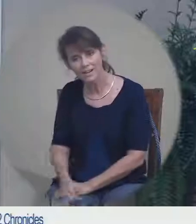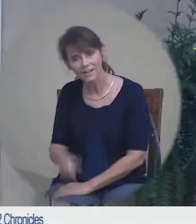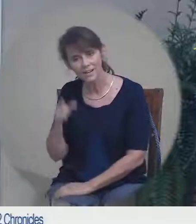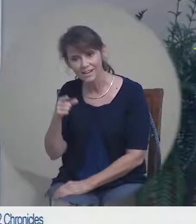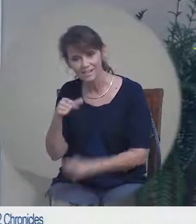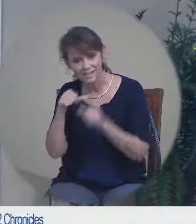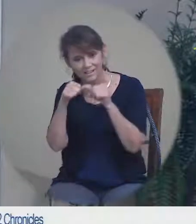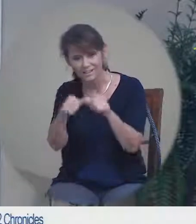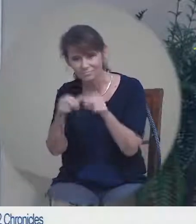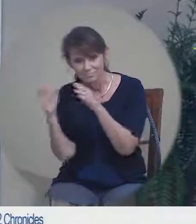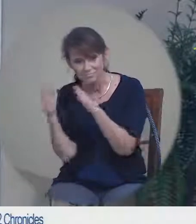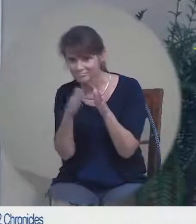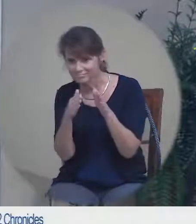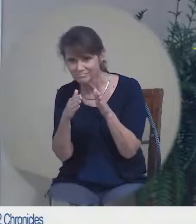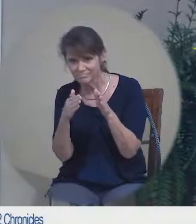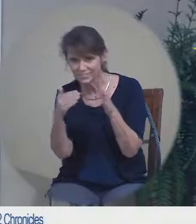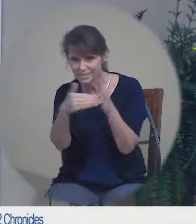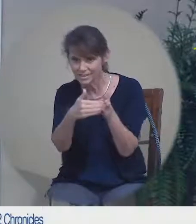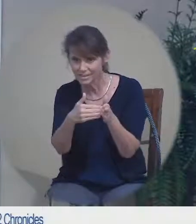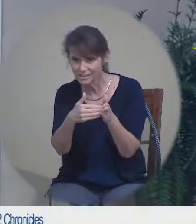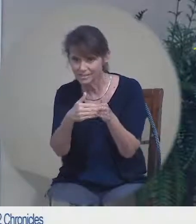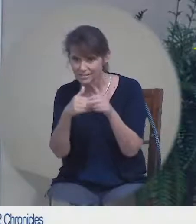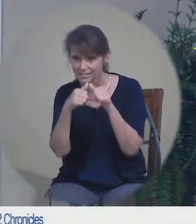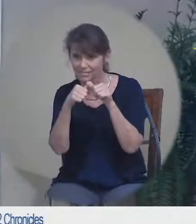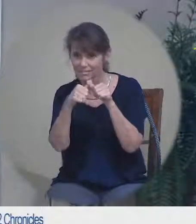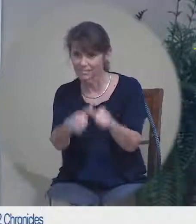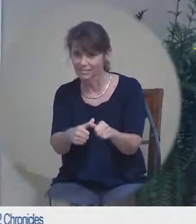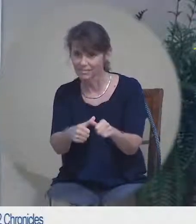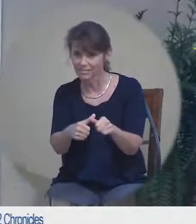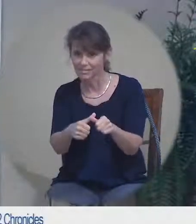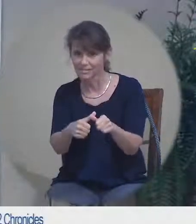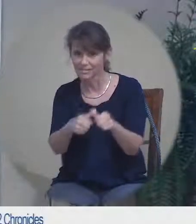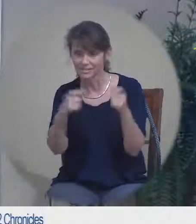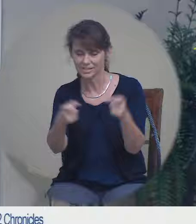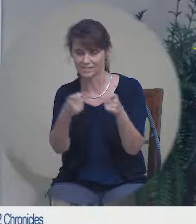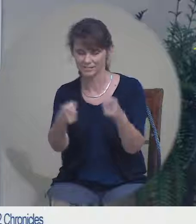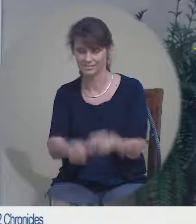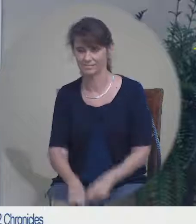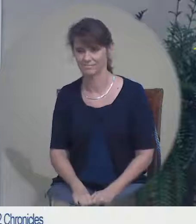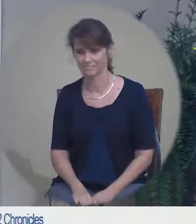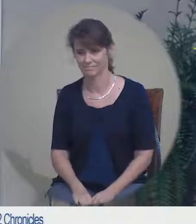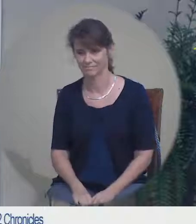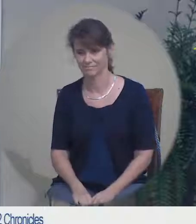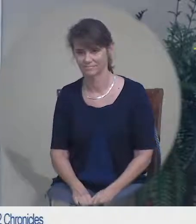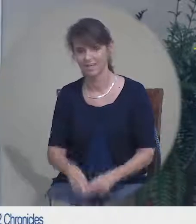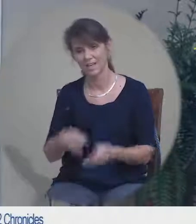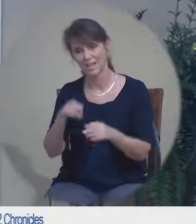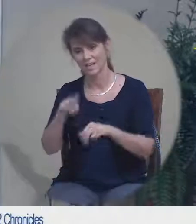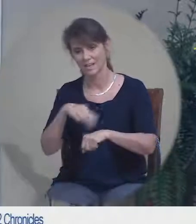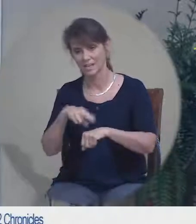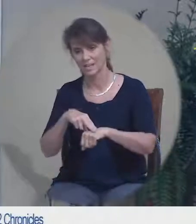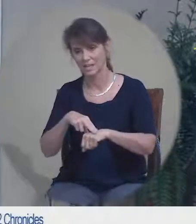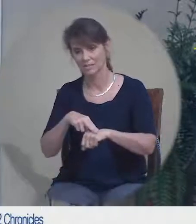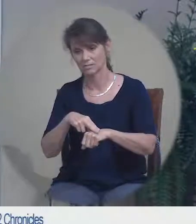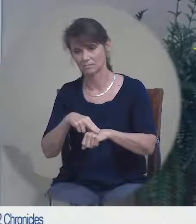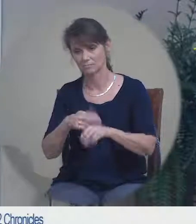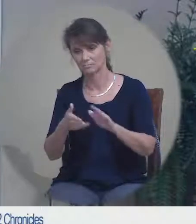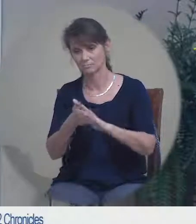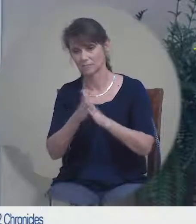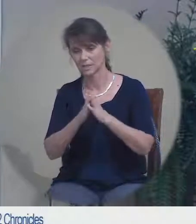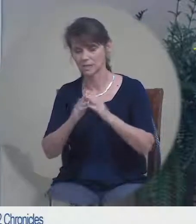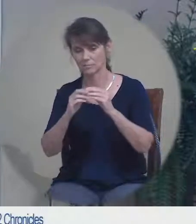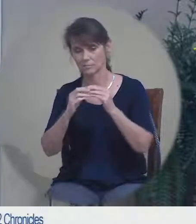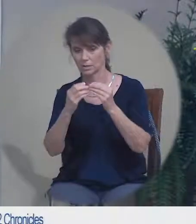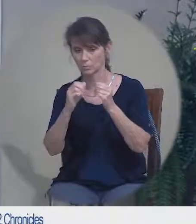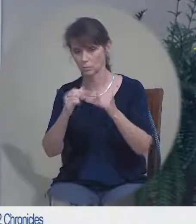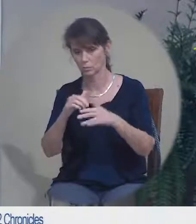court more. And as a result of that, it led to the nation's weakness. Look, if you will, in verse 7 of the